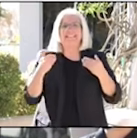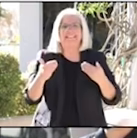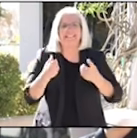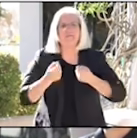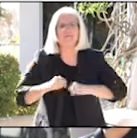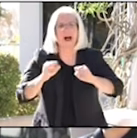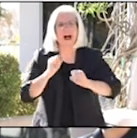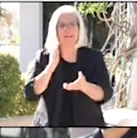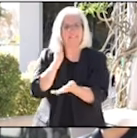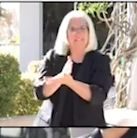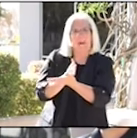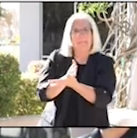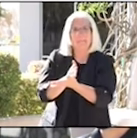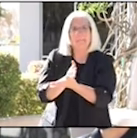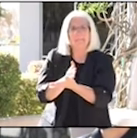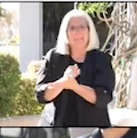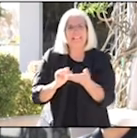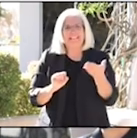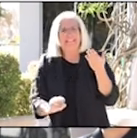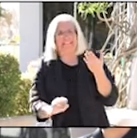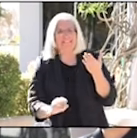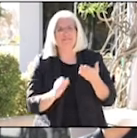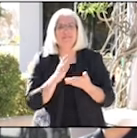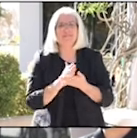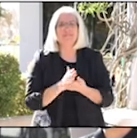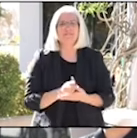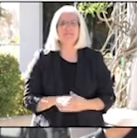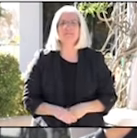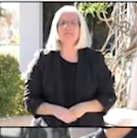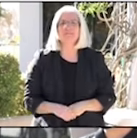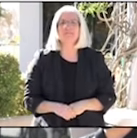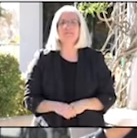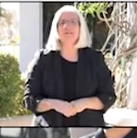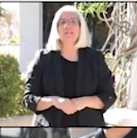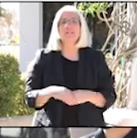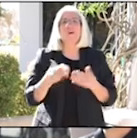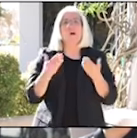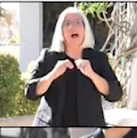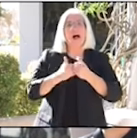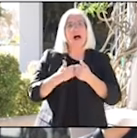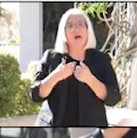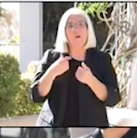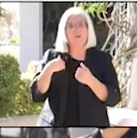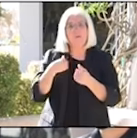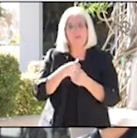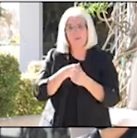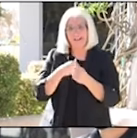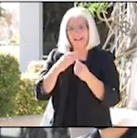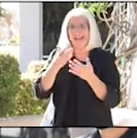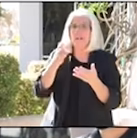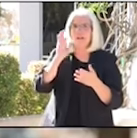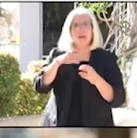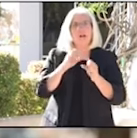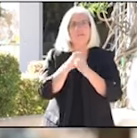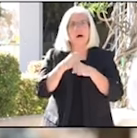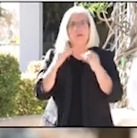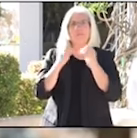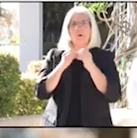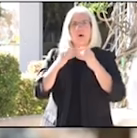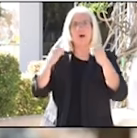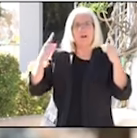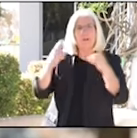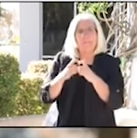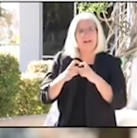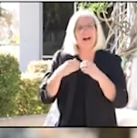To further complicate our situation, we also have many added challenges at this point in the pandemic.